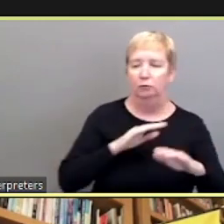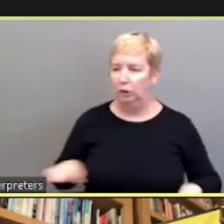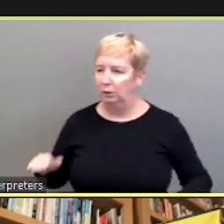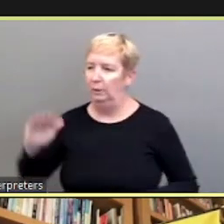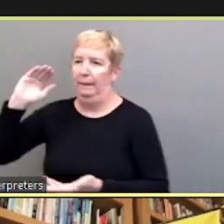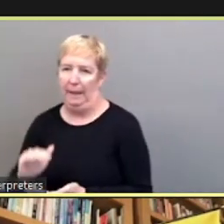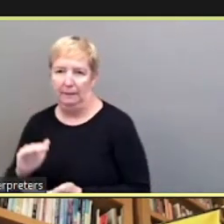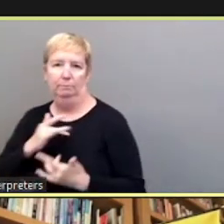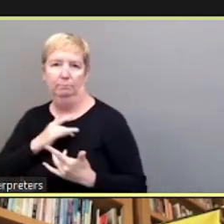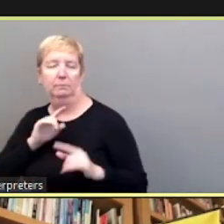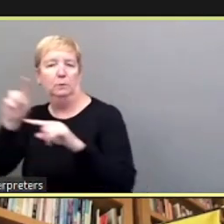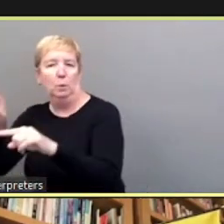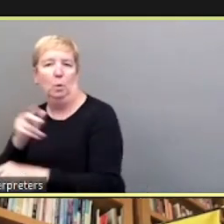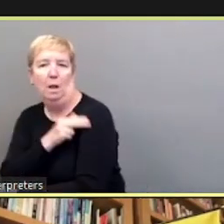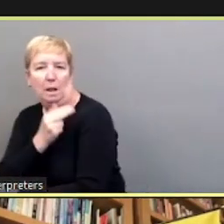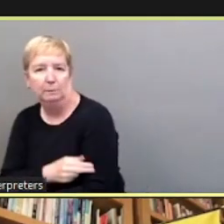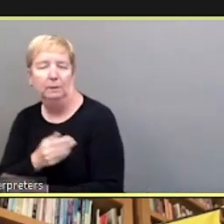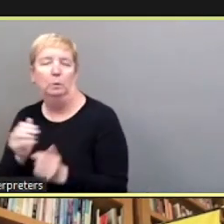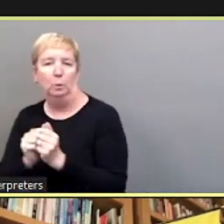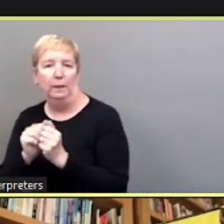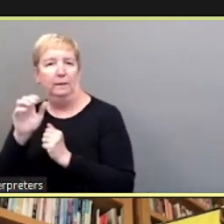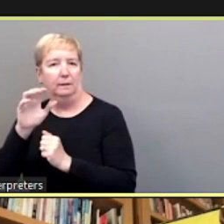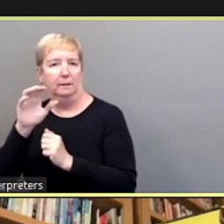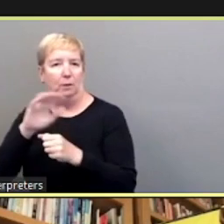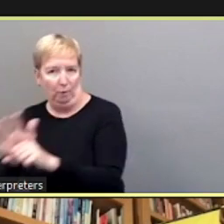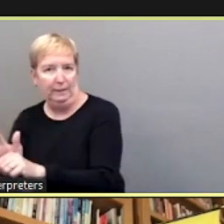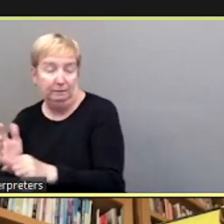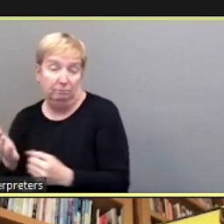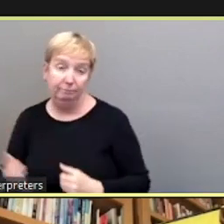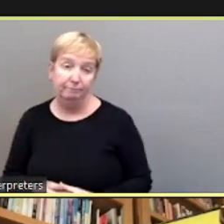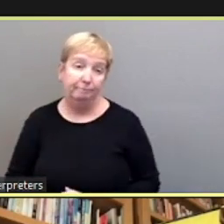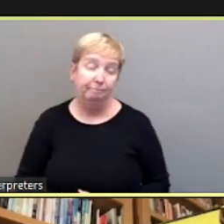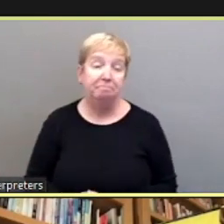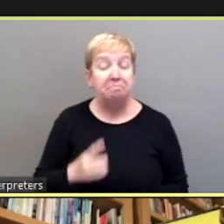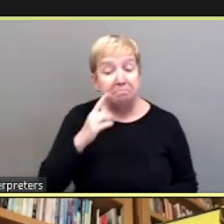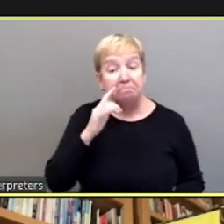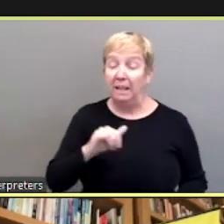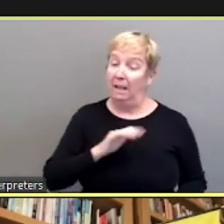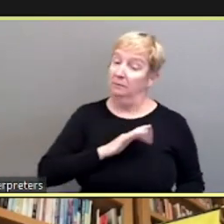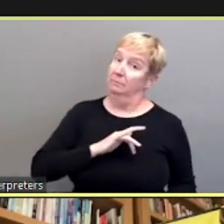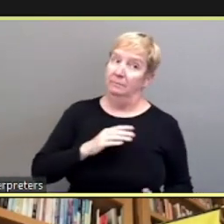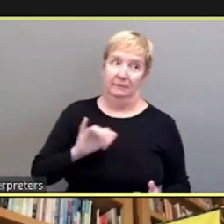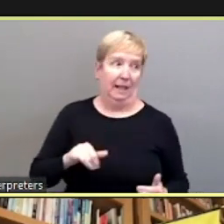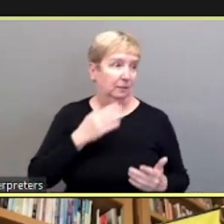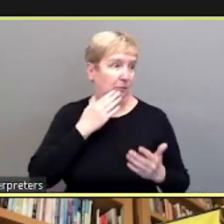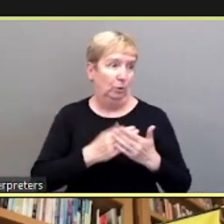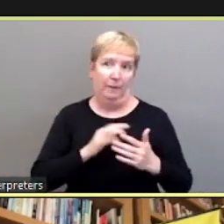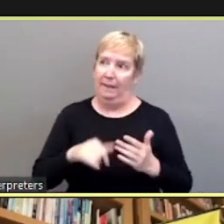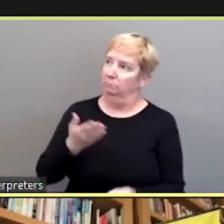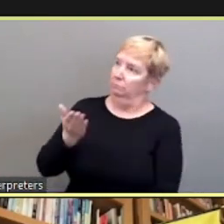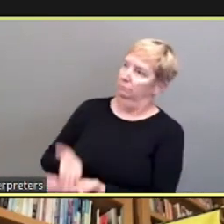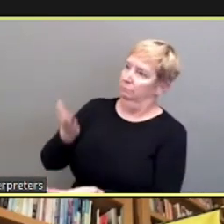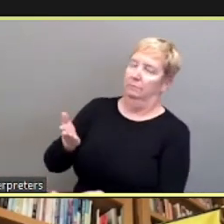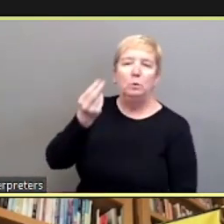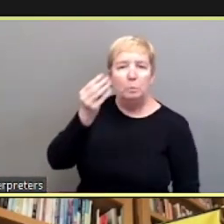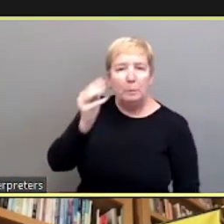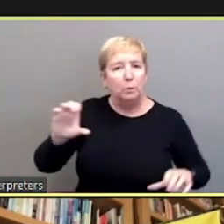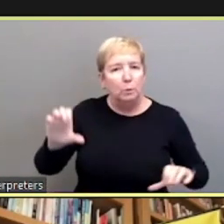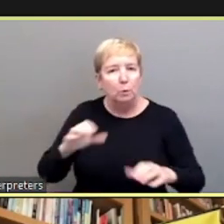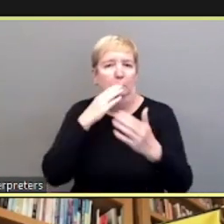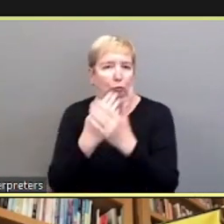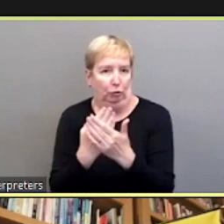update on kids and hospitals and an explanation that I think is pretty good about why we're doing well. Let's go to the next